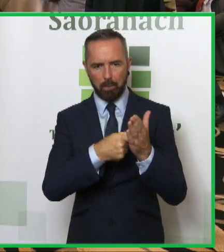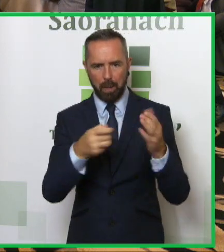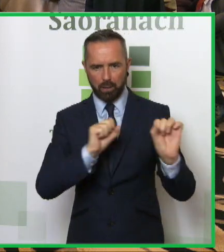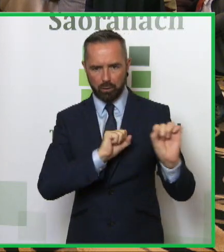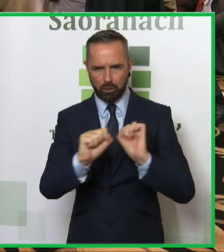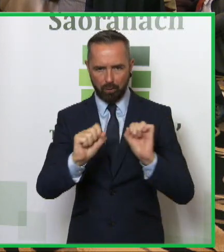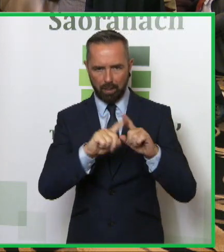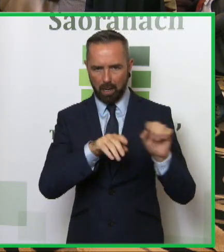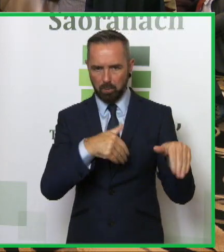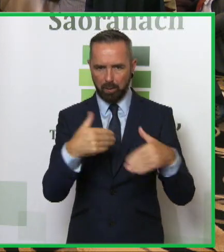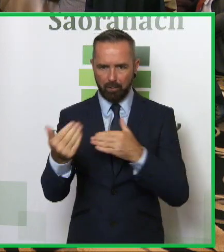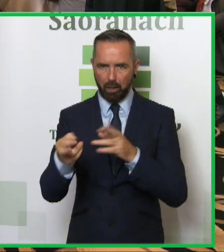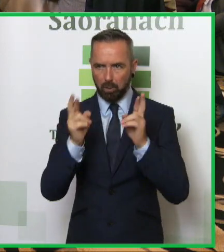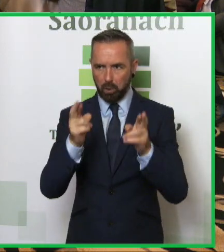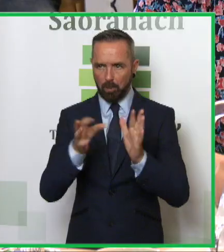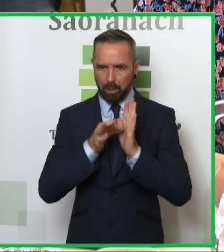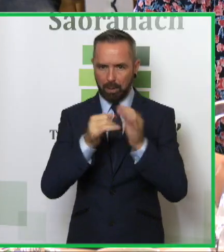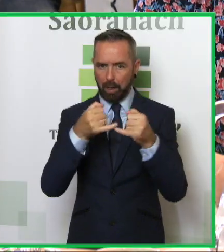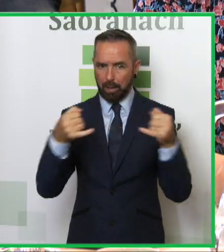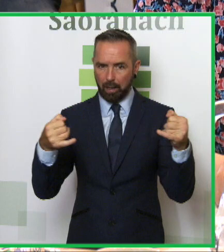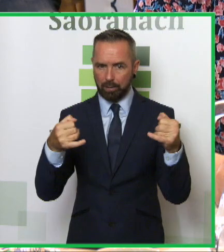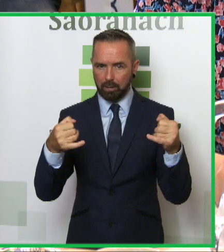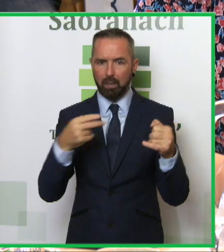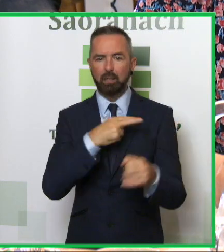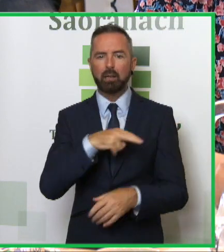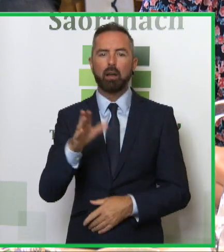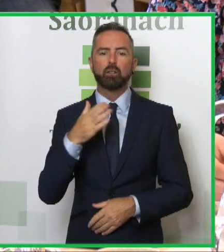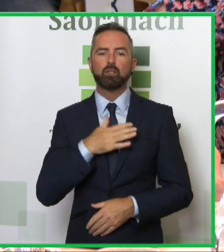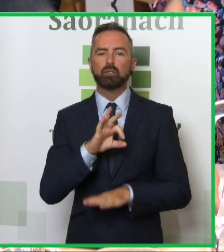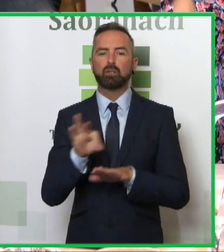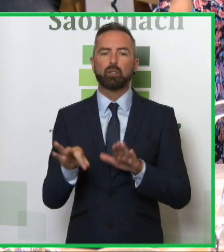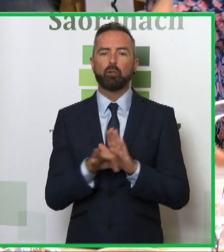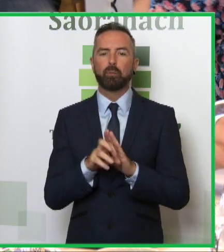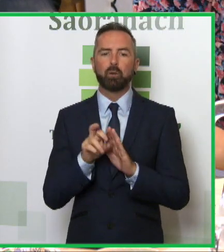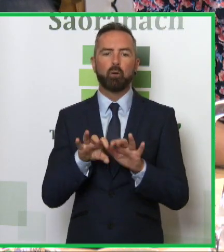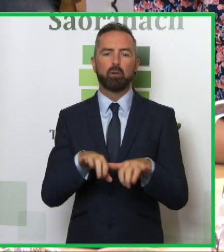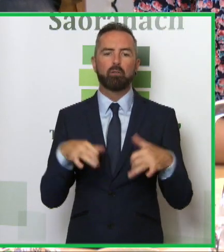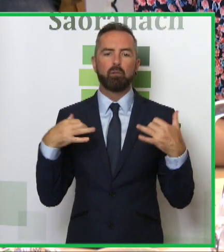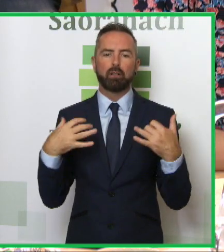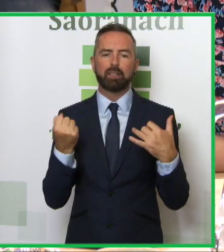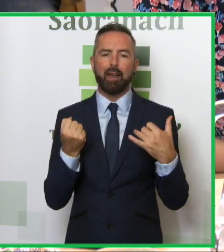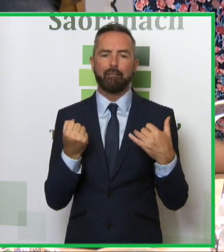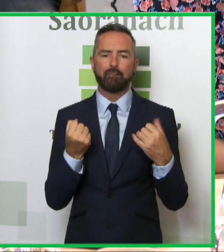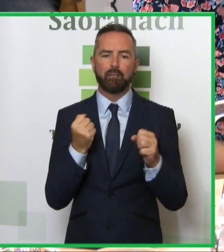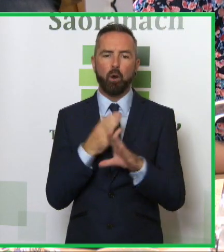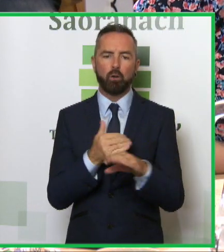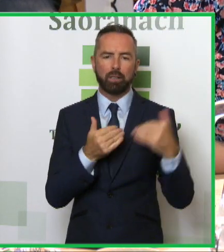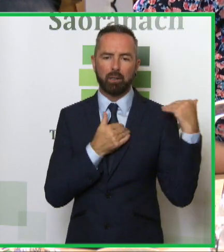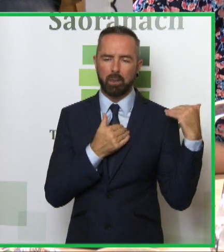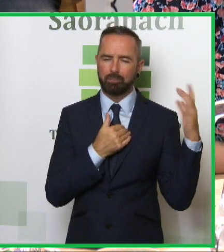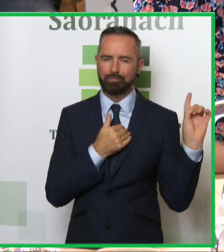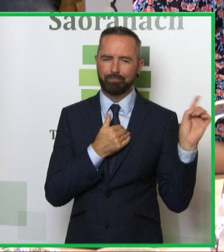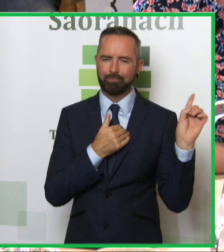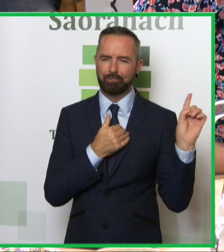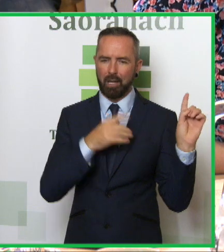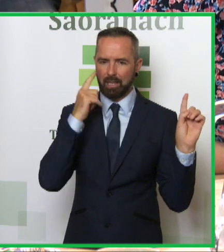and gives the proper guidelines rather than the government or the Oireachtas having all the accountability, I think that